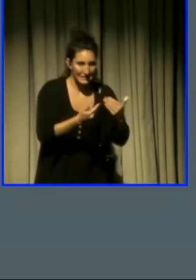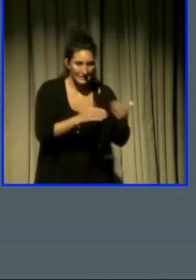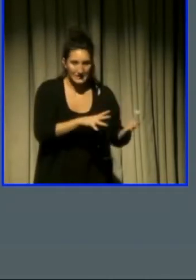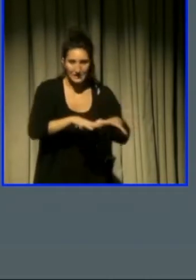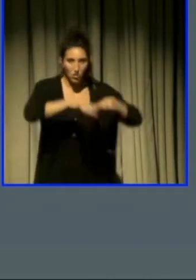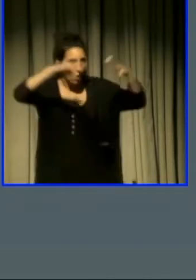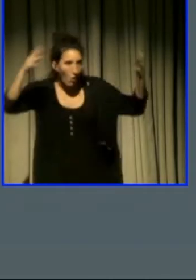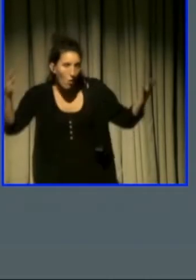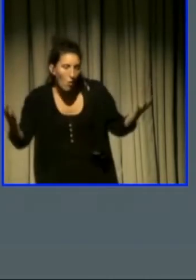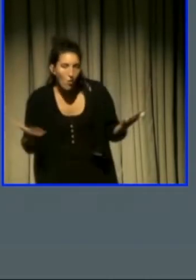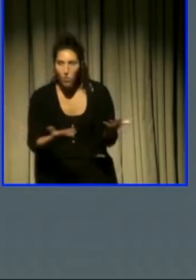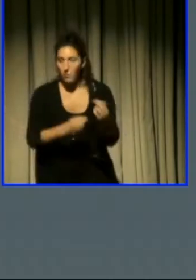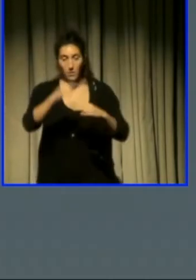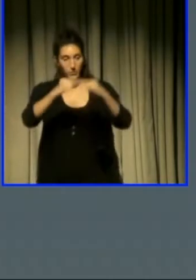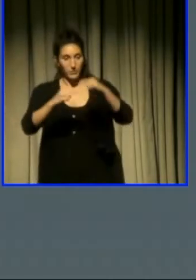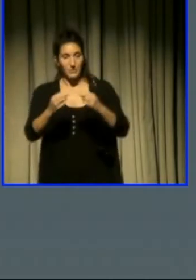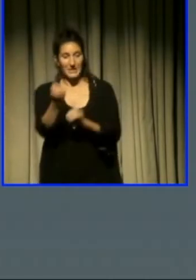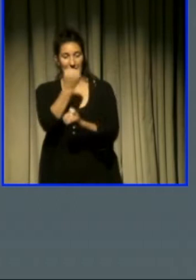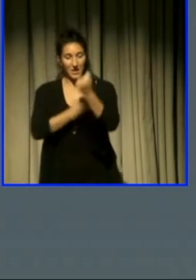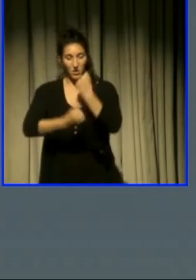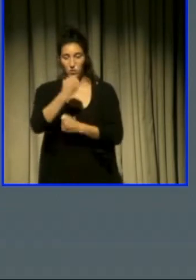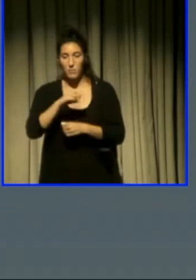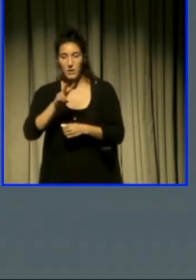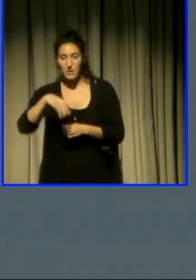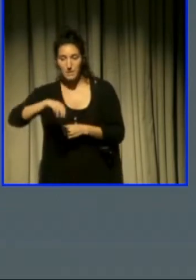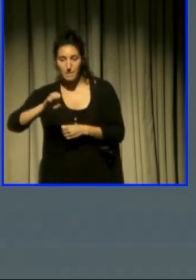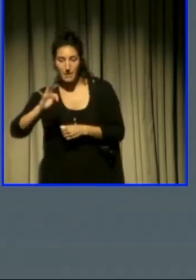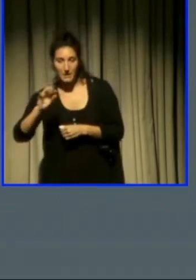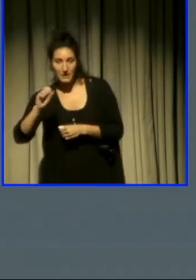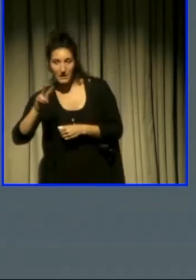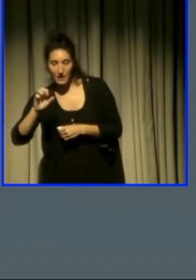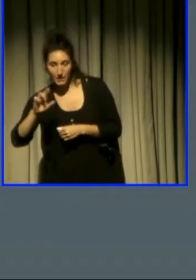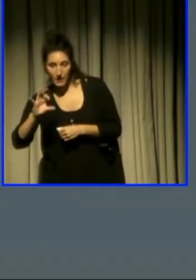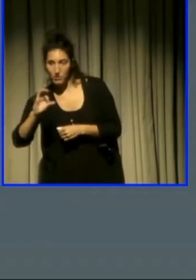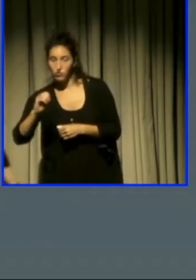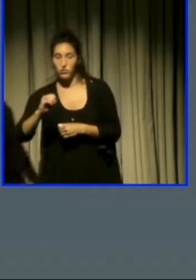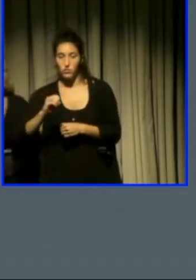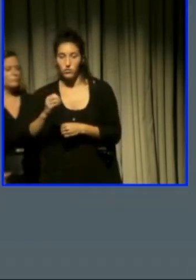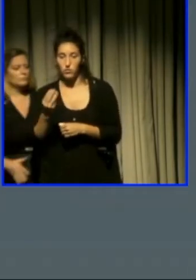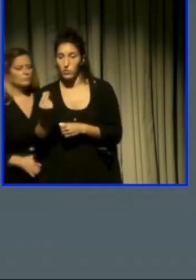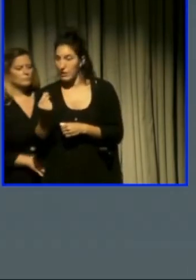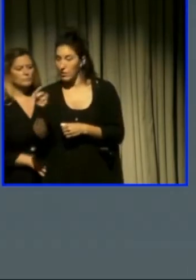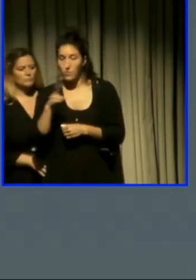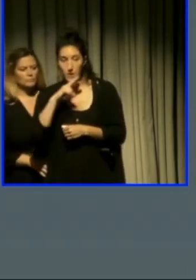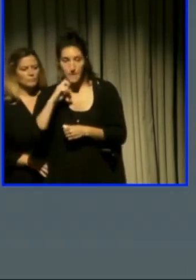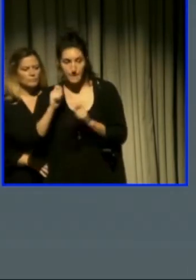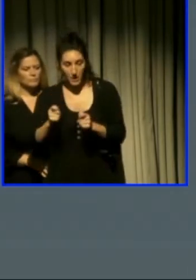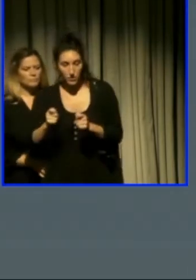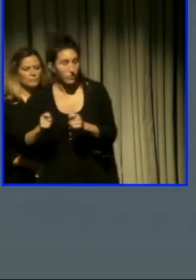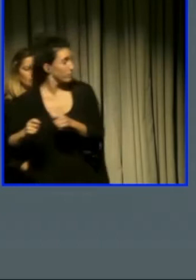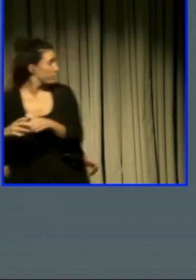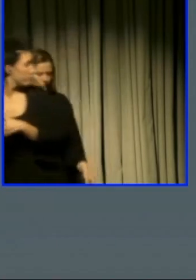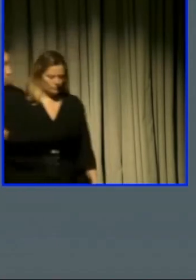metaverse economies, monetary value is now being adopted in the digital sphere. So if